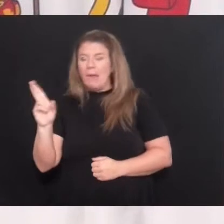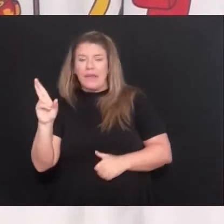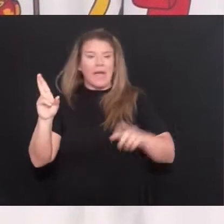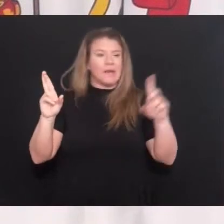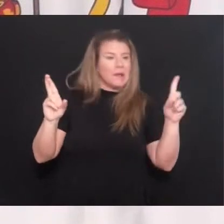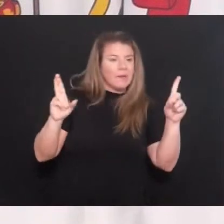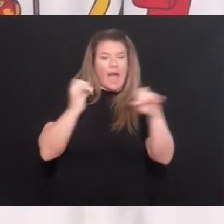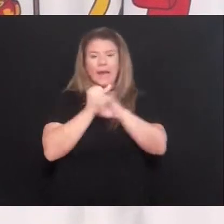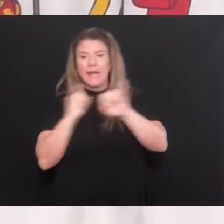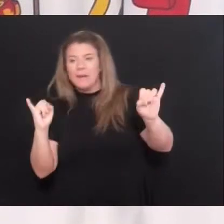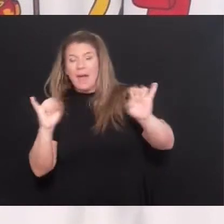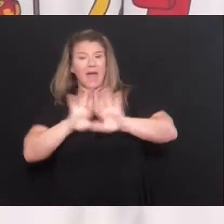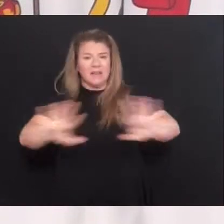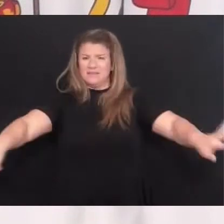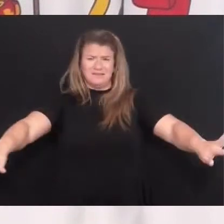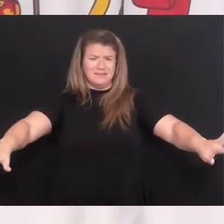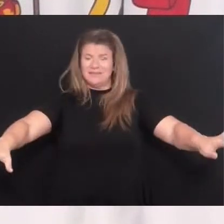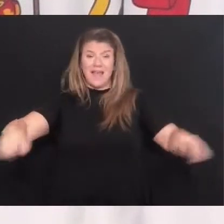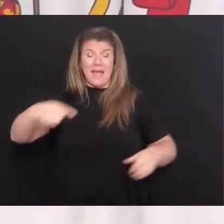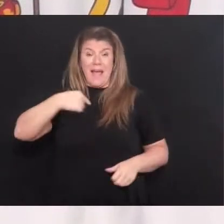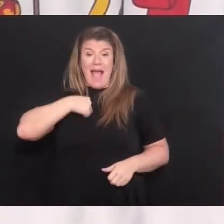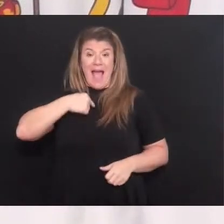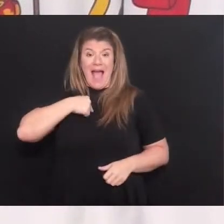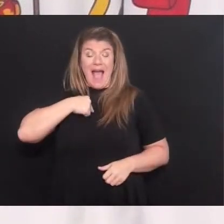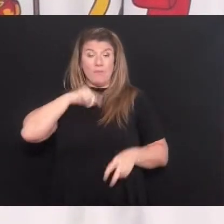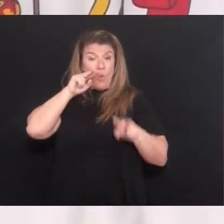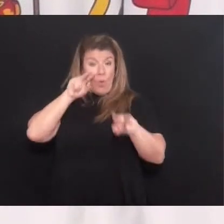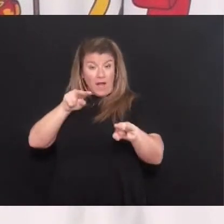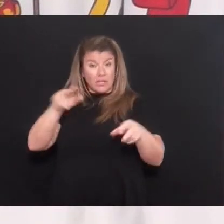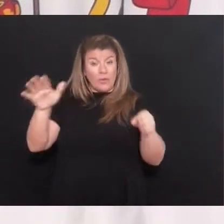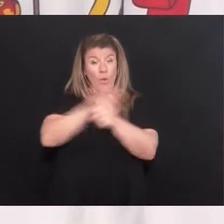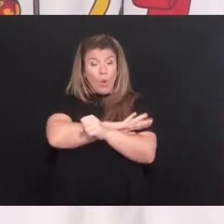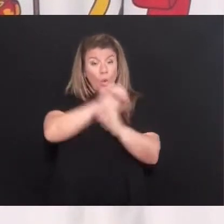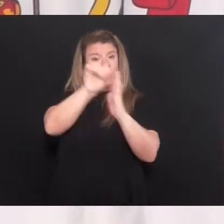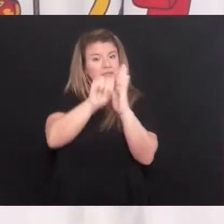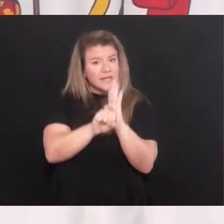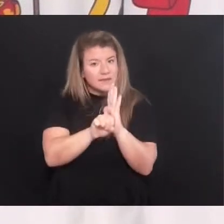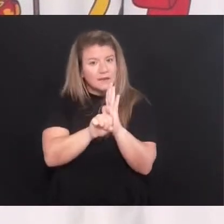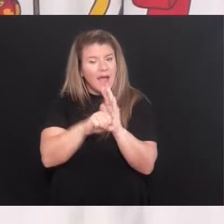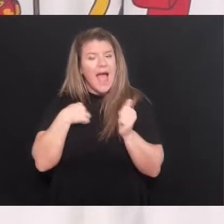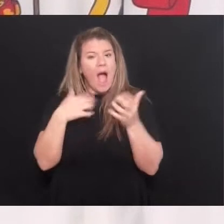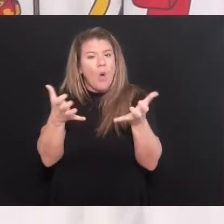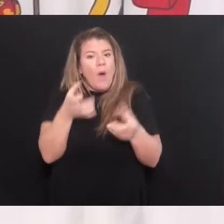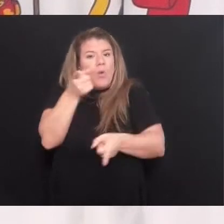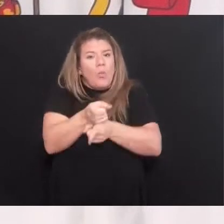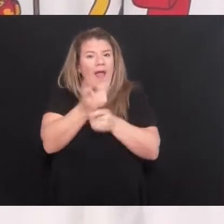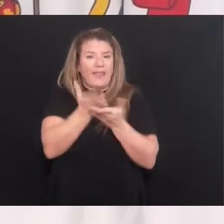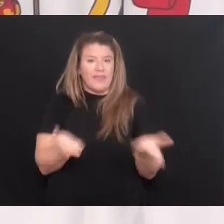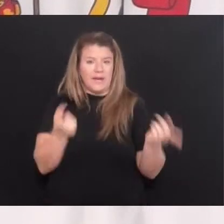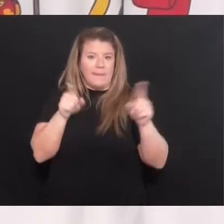or Independent. I'm in a contest absolutely to do the right thing for West Virginia all the time.